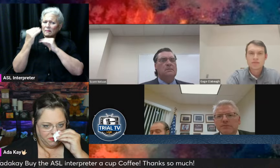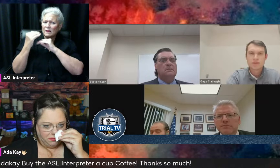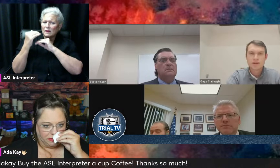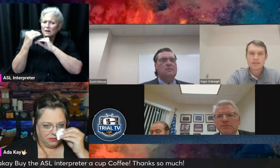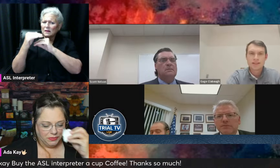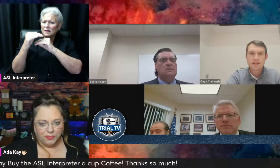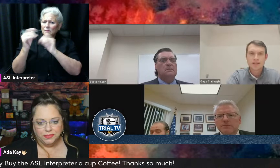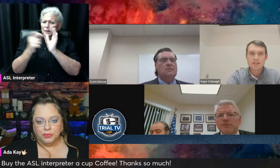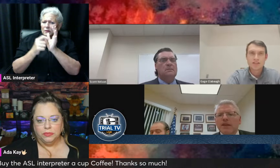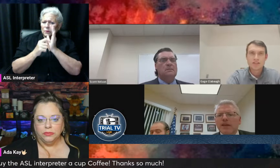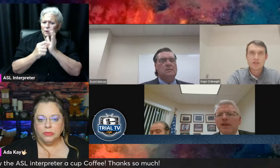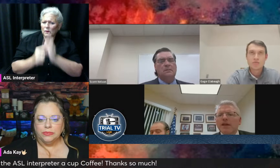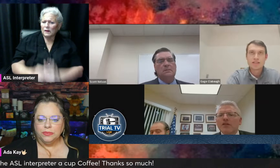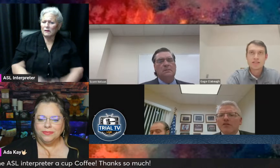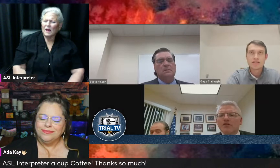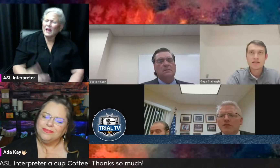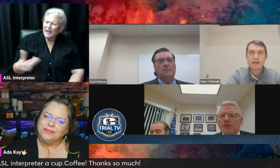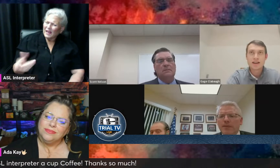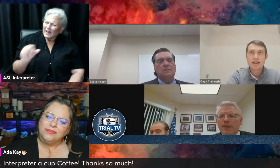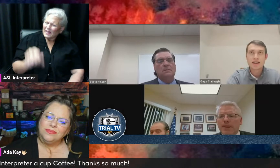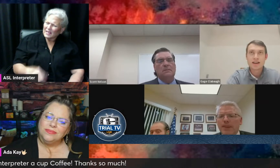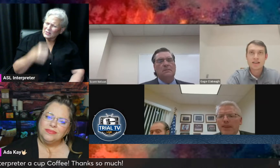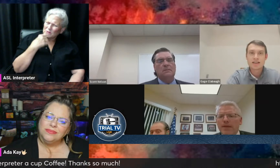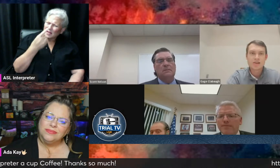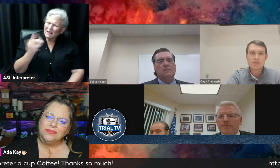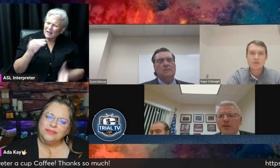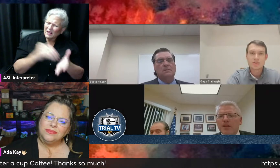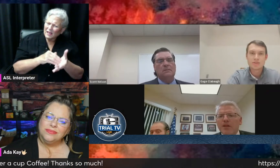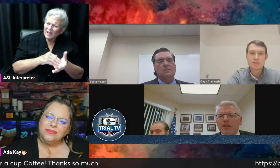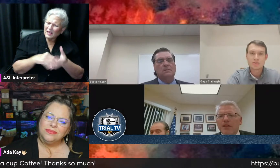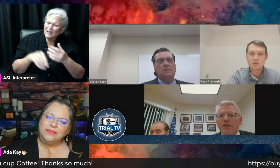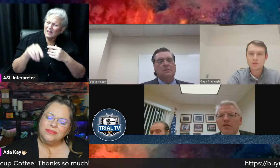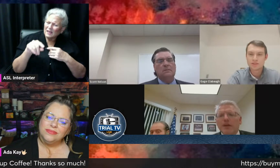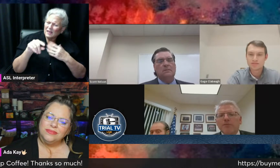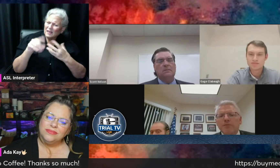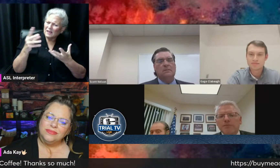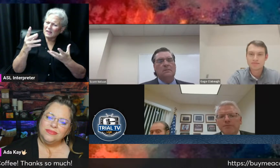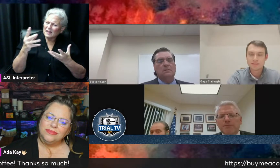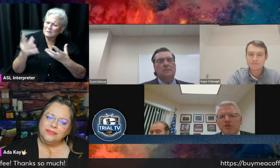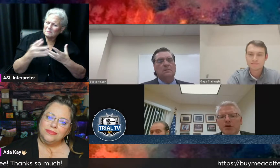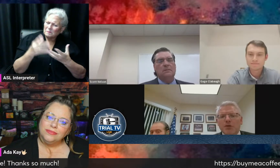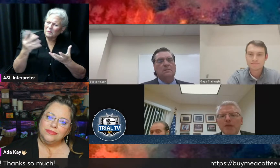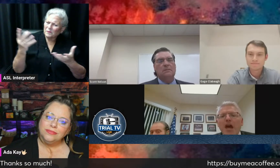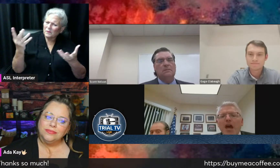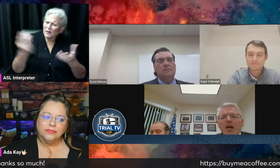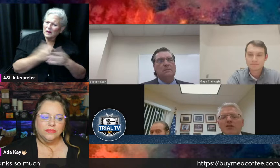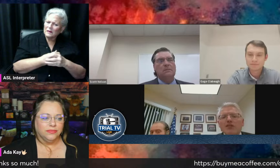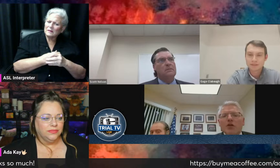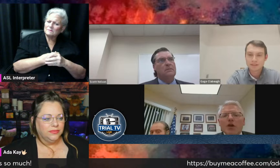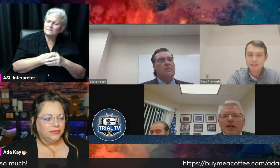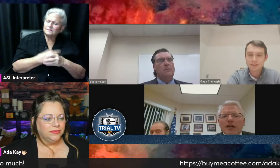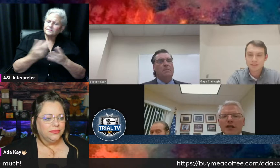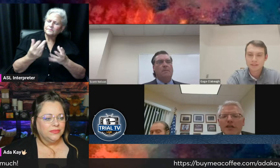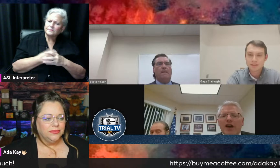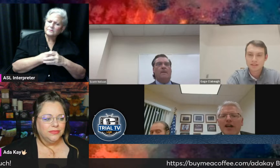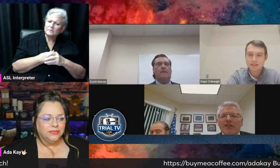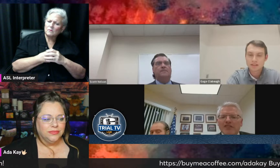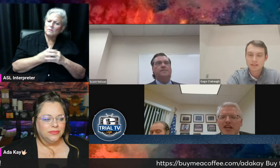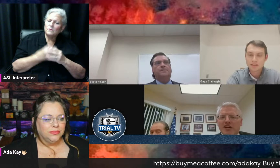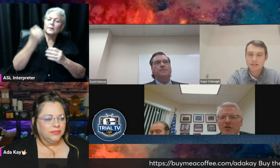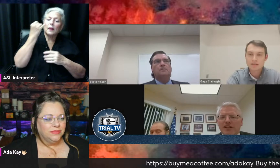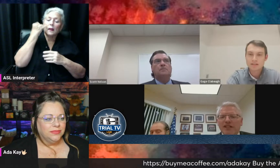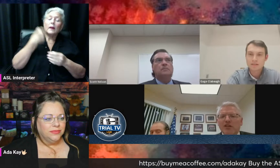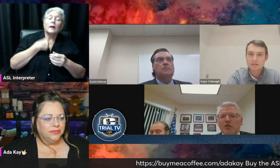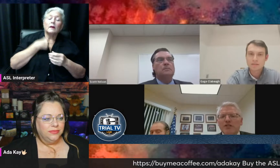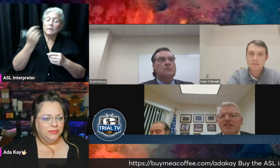Do you mind rephrasing that? Like, do you mean, yeah, would you? Yeah, sure. So if I